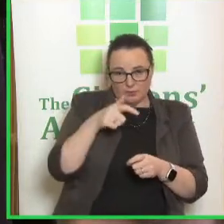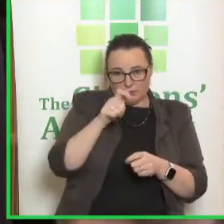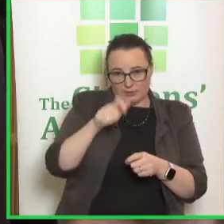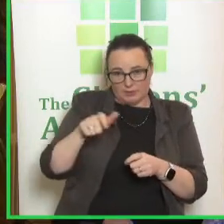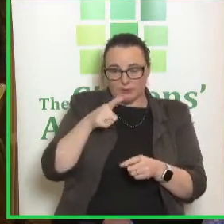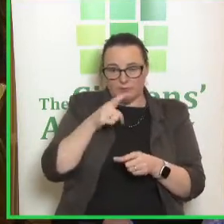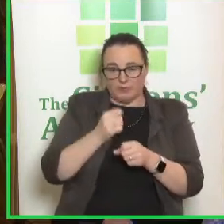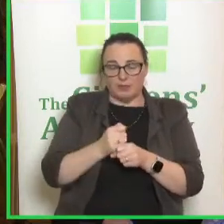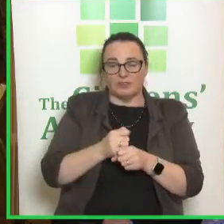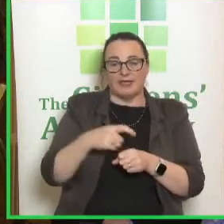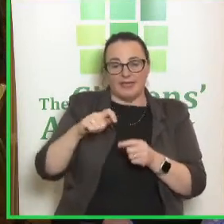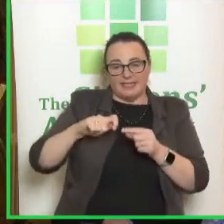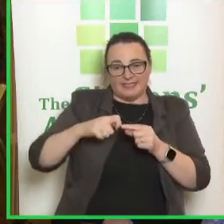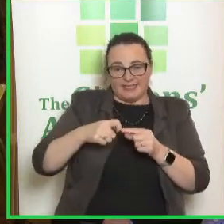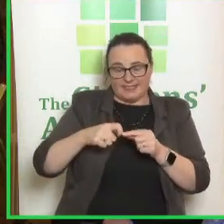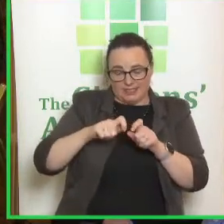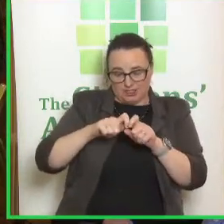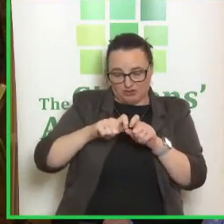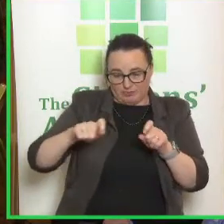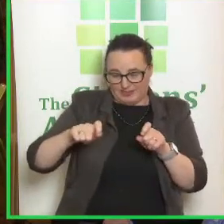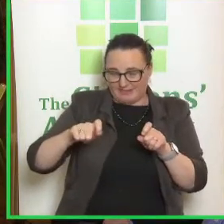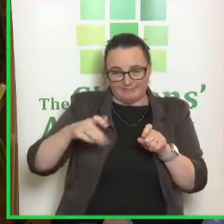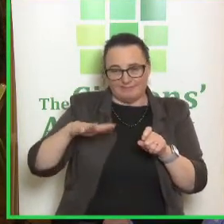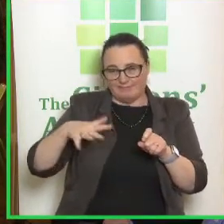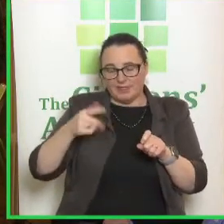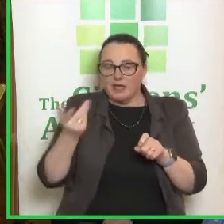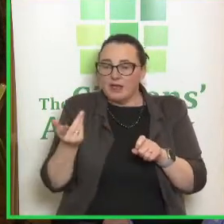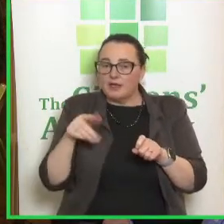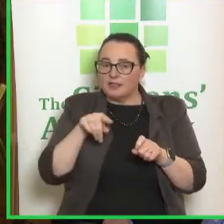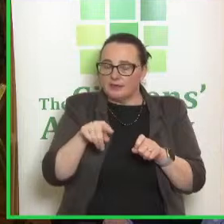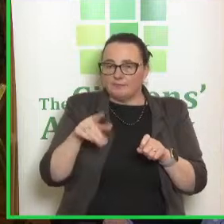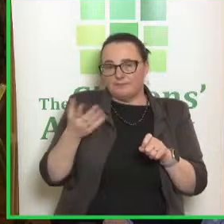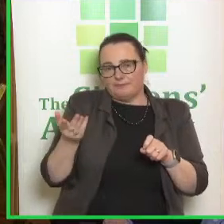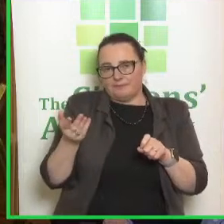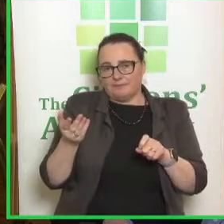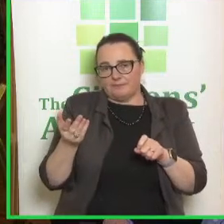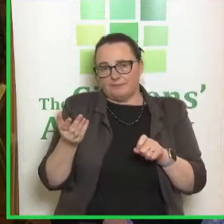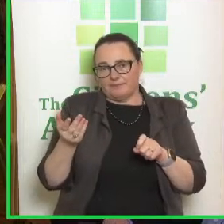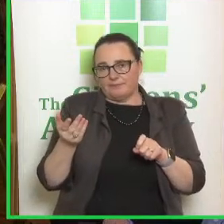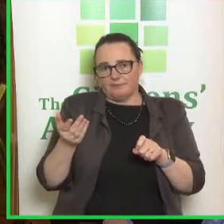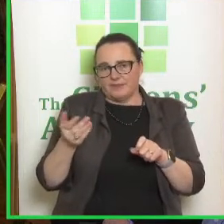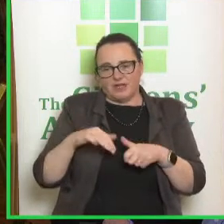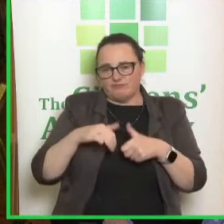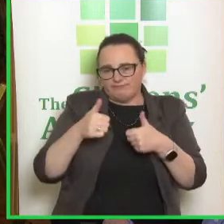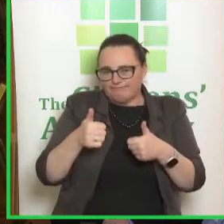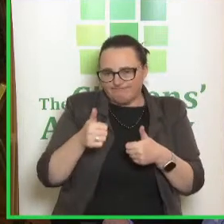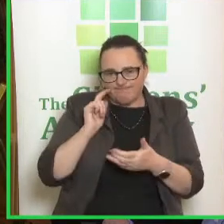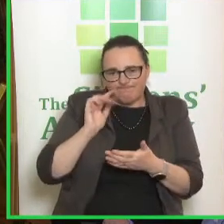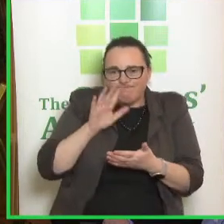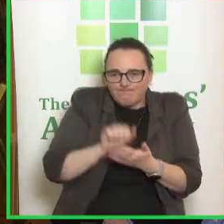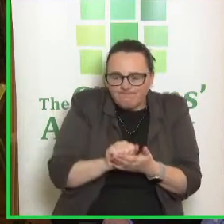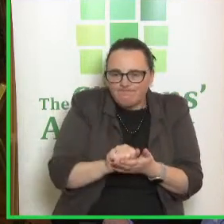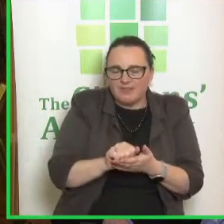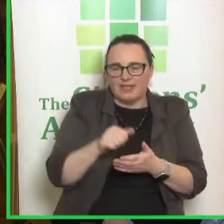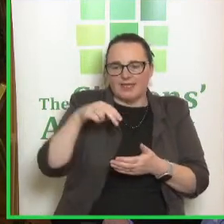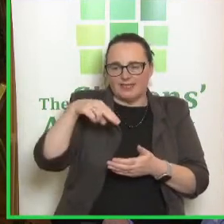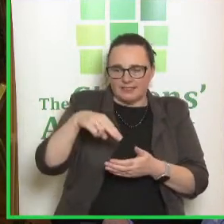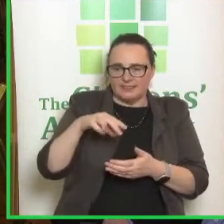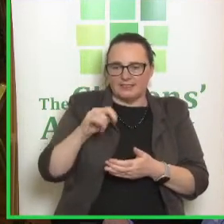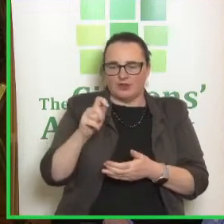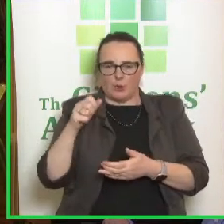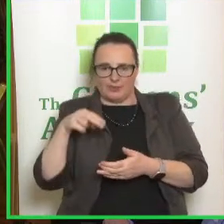testing strips. We haven't found those testing strips, and we've tested them to be effective in identifying nitazines